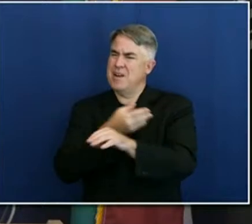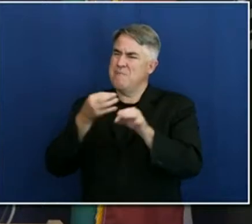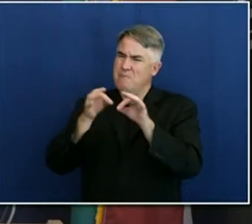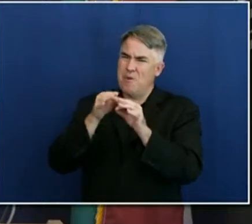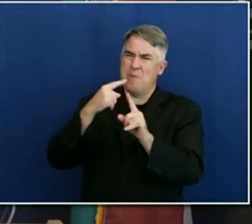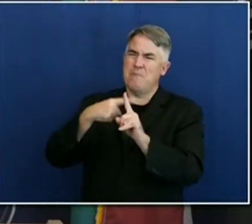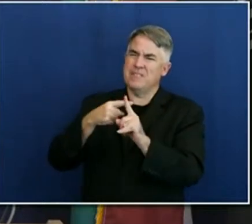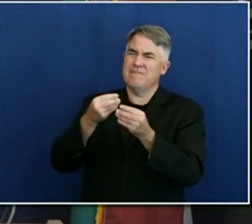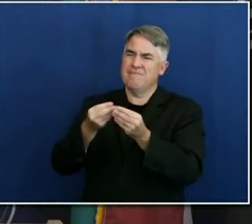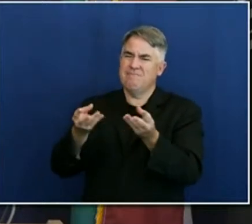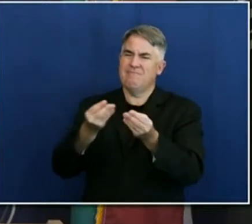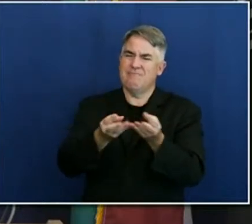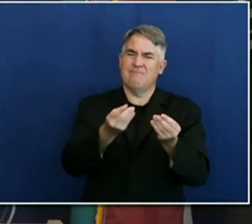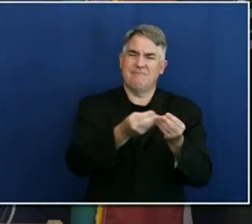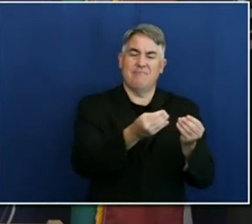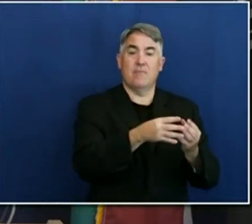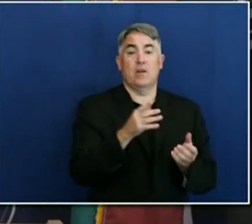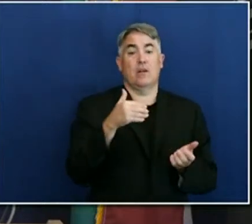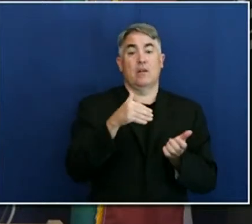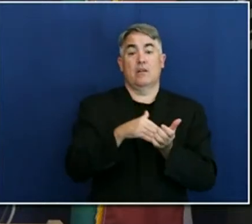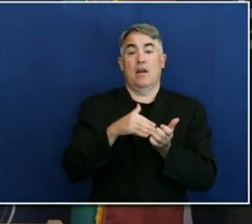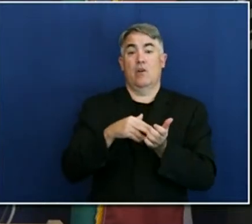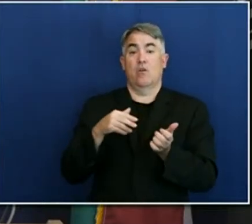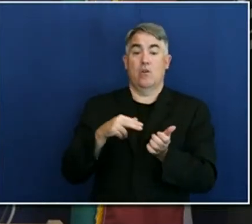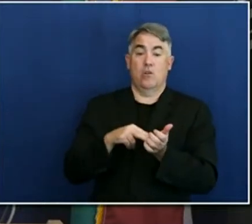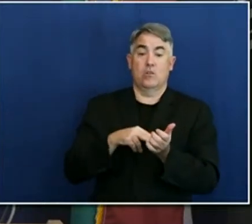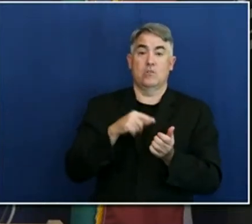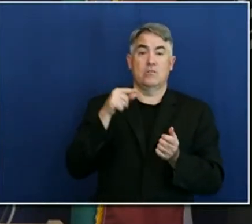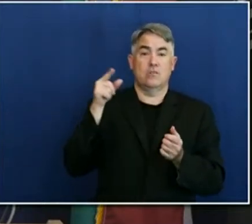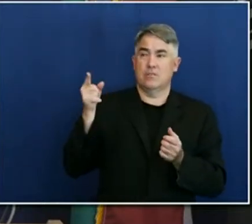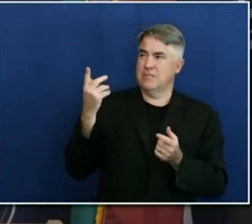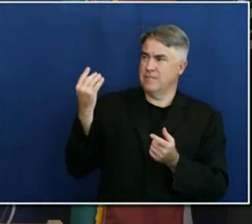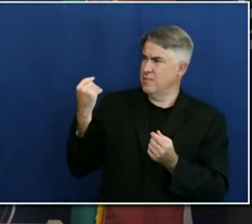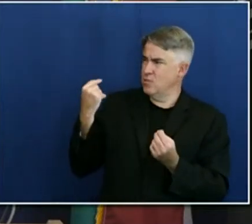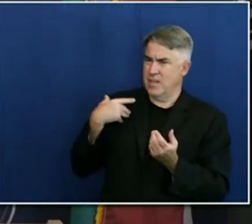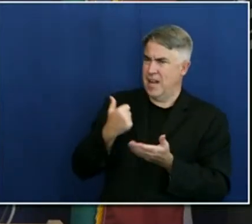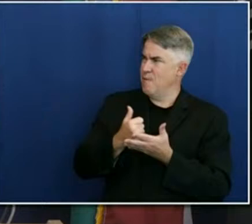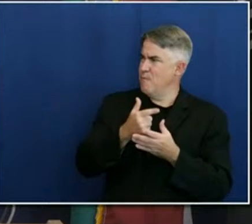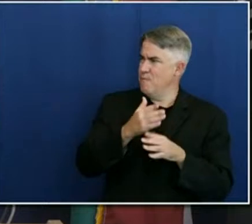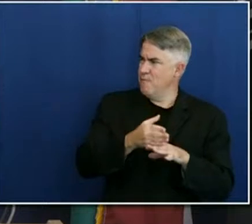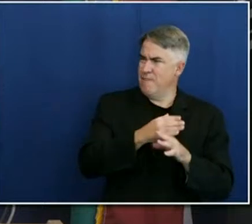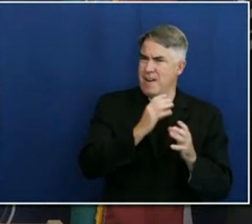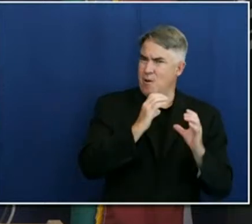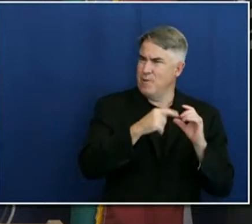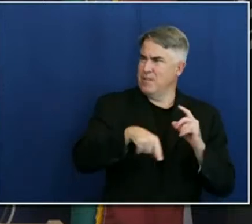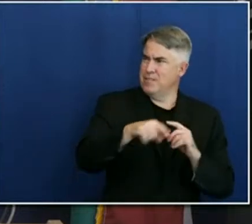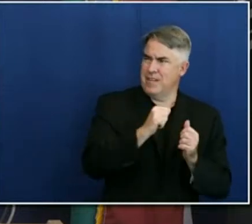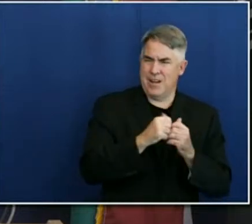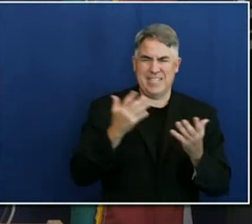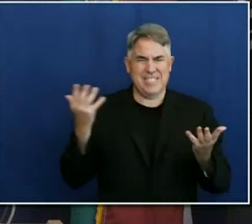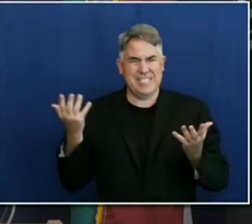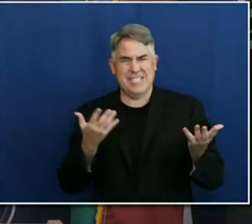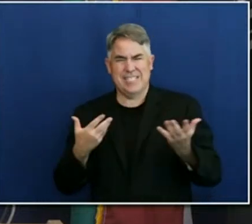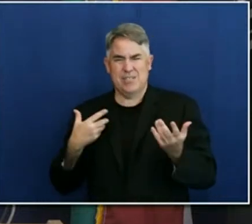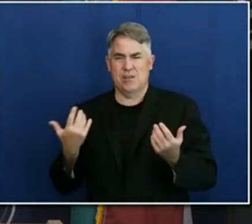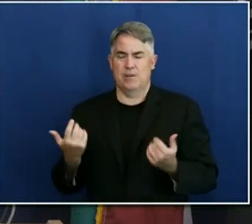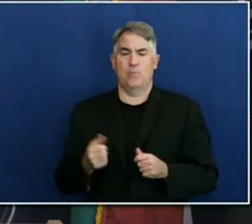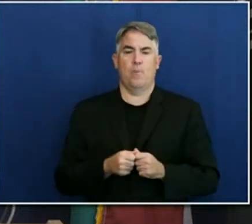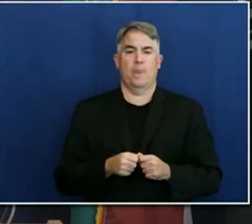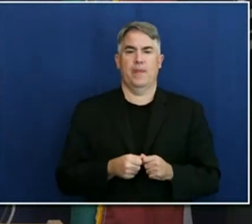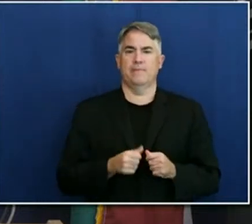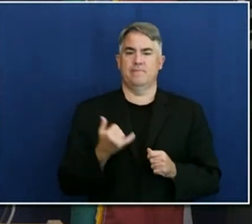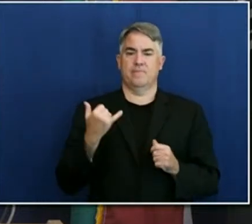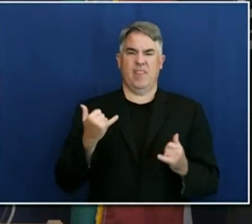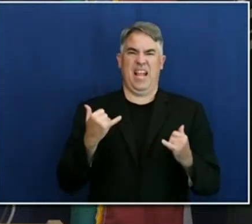professionals available. Those efforts will continue. And in particular, we're launching a very focused effort and program targeting our youth. Those